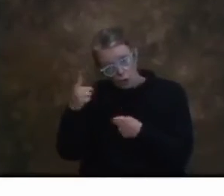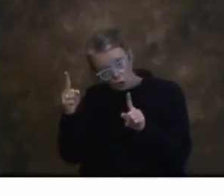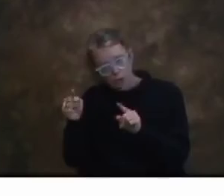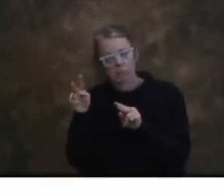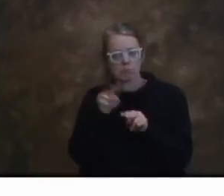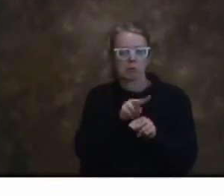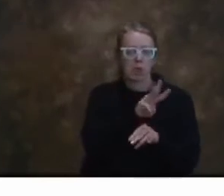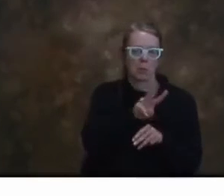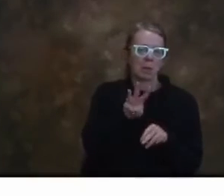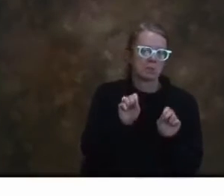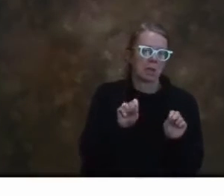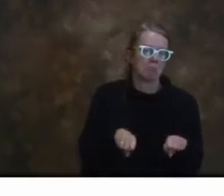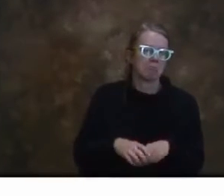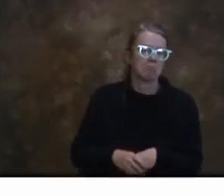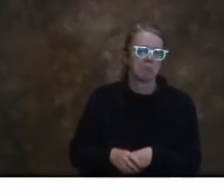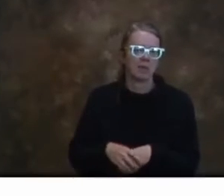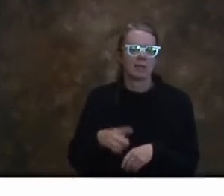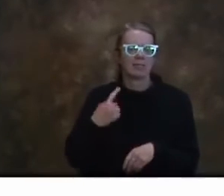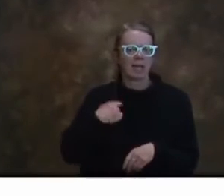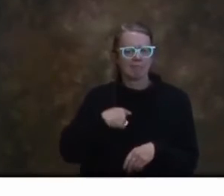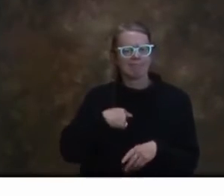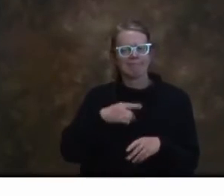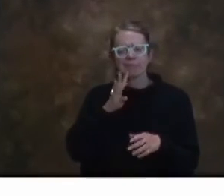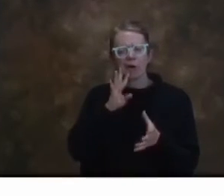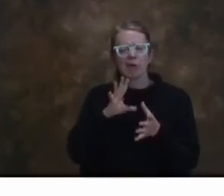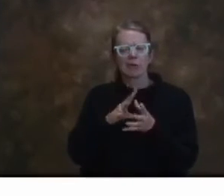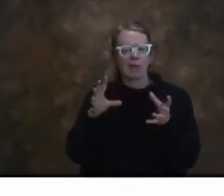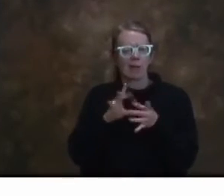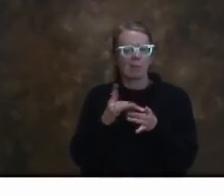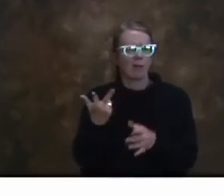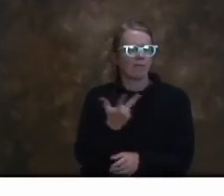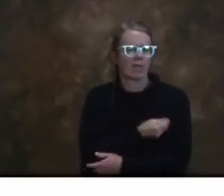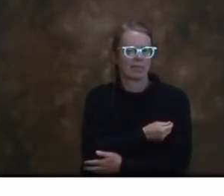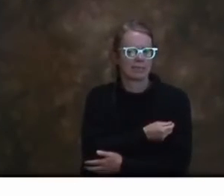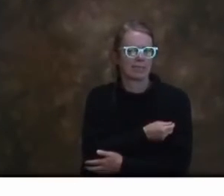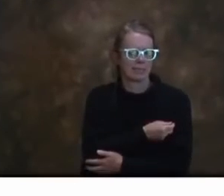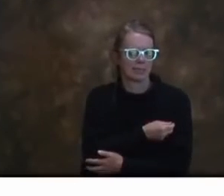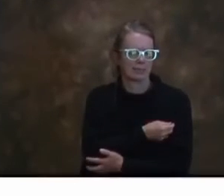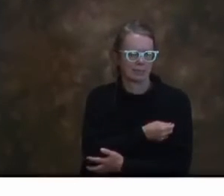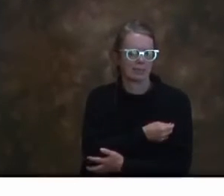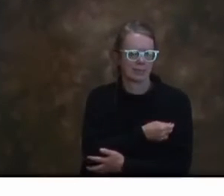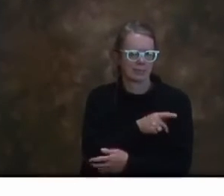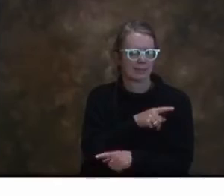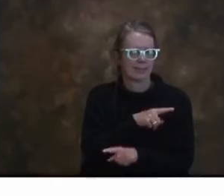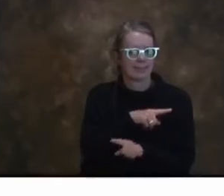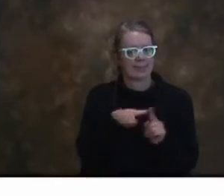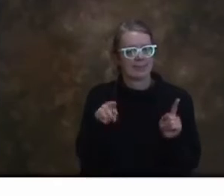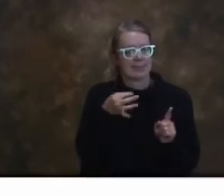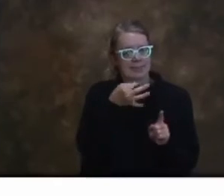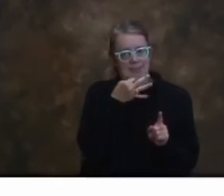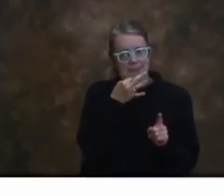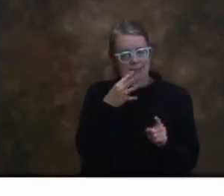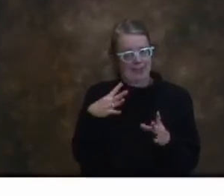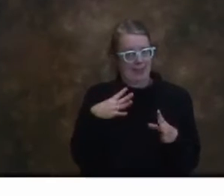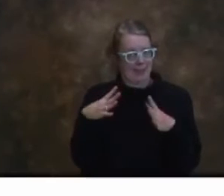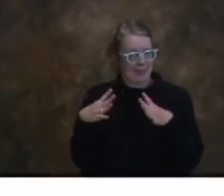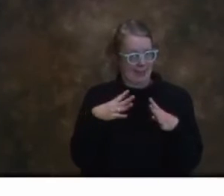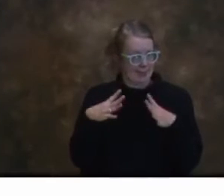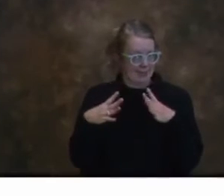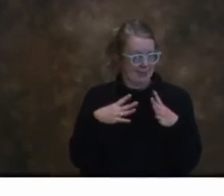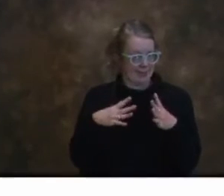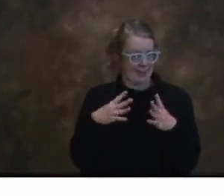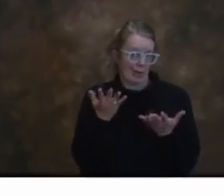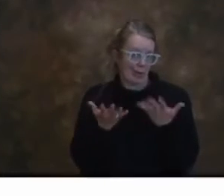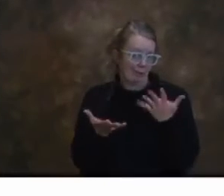So we've talked a lot about vaccine, but particularly as we enter holidays and may be interacting with more